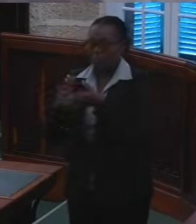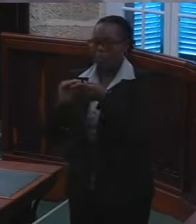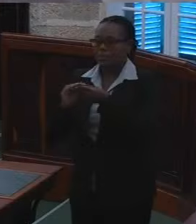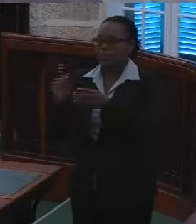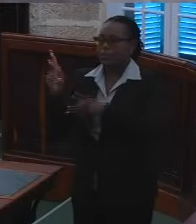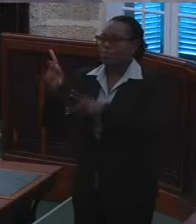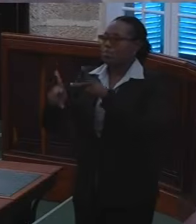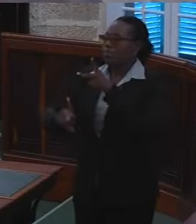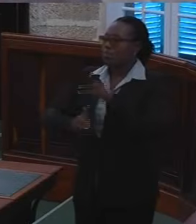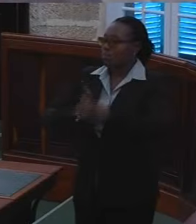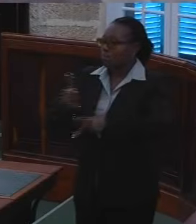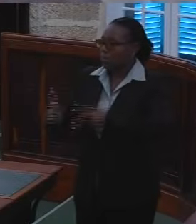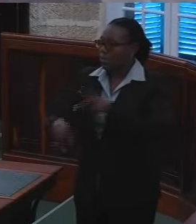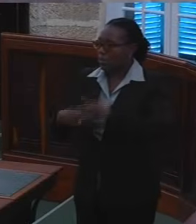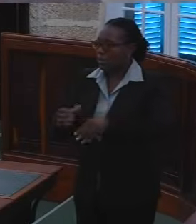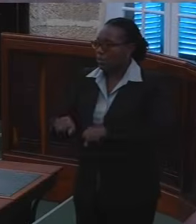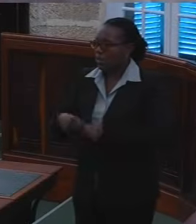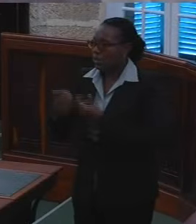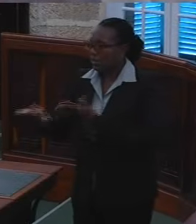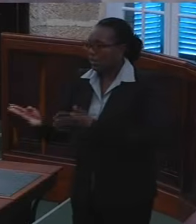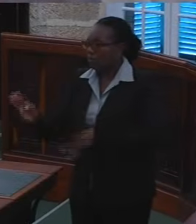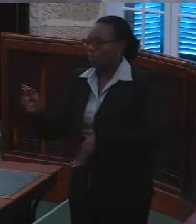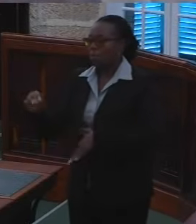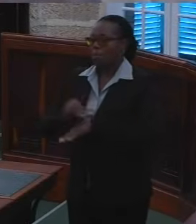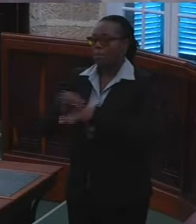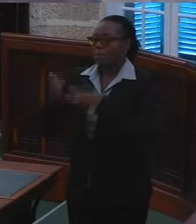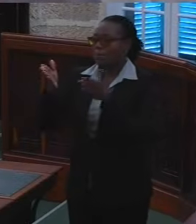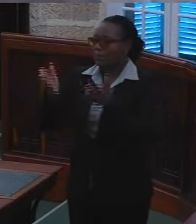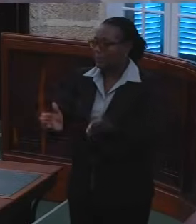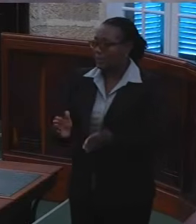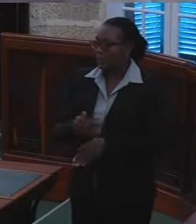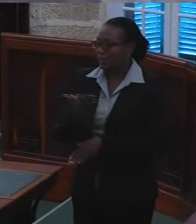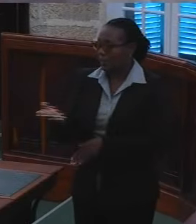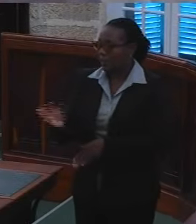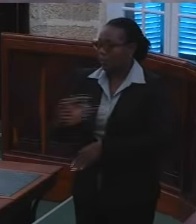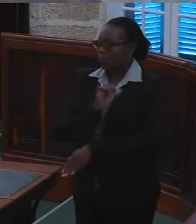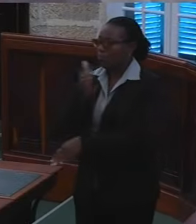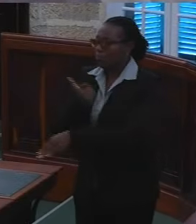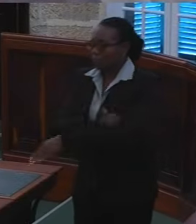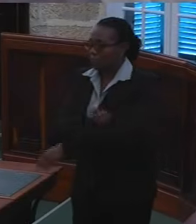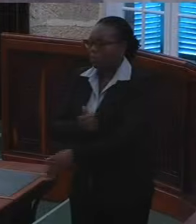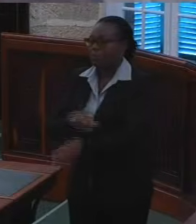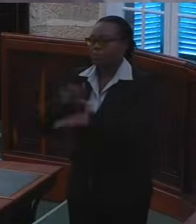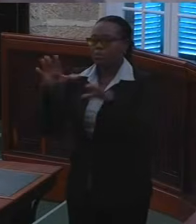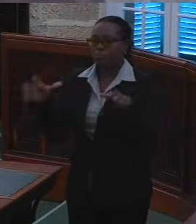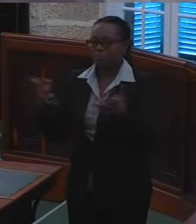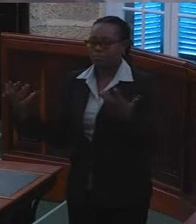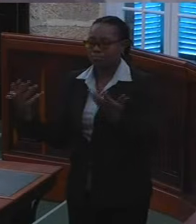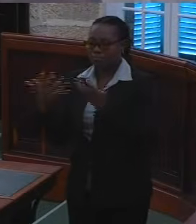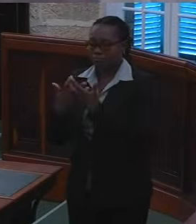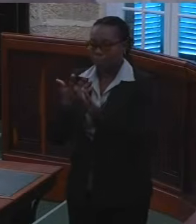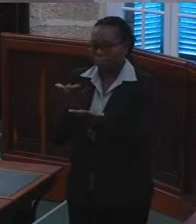comply. It gives the minister, of course, the authority to act within the confines of this legislation.